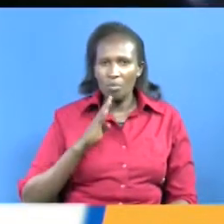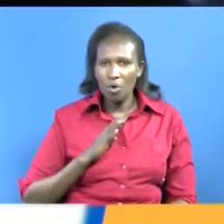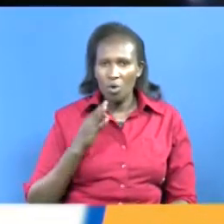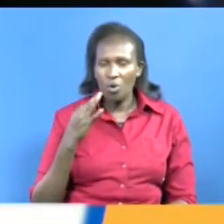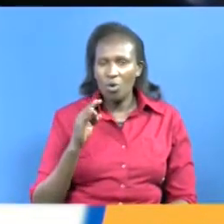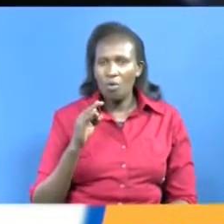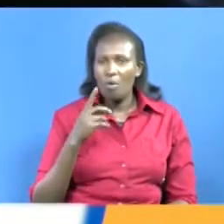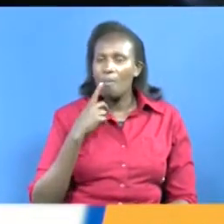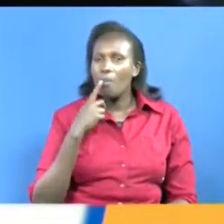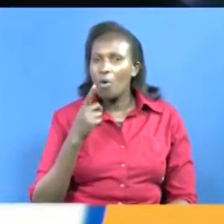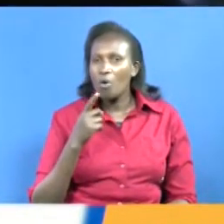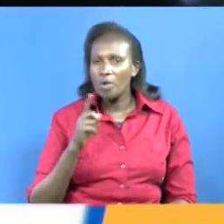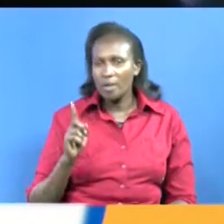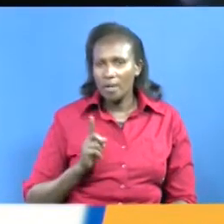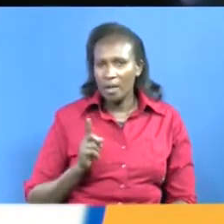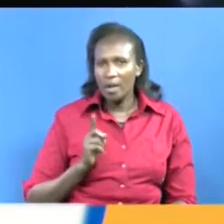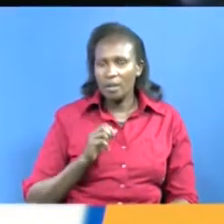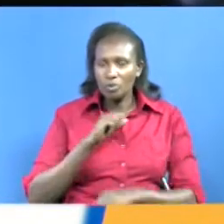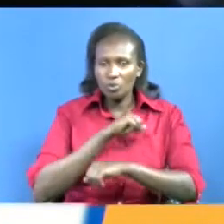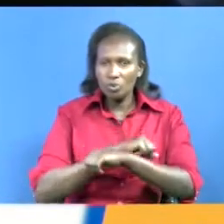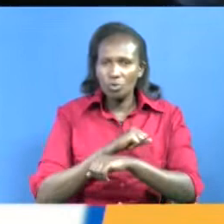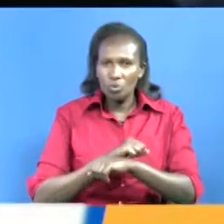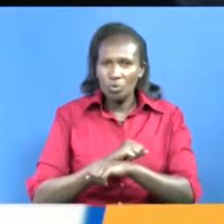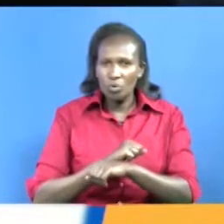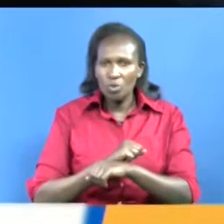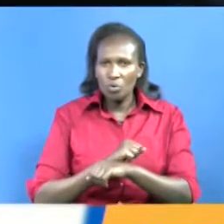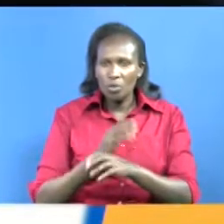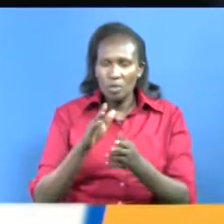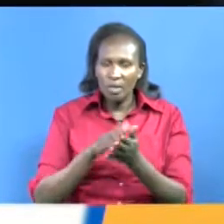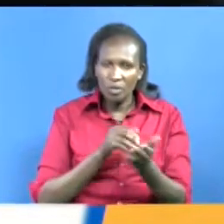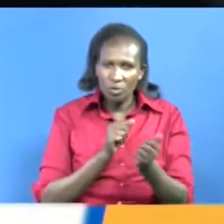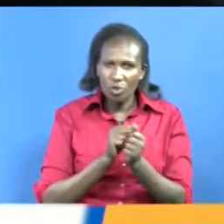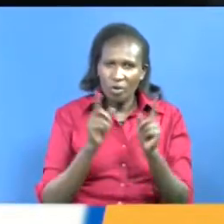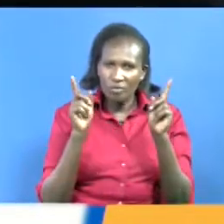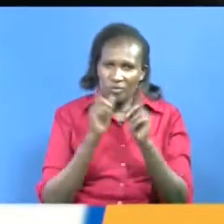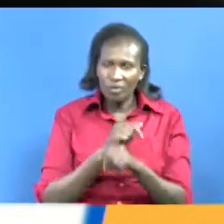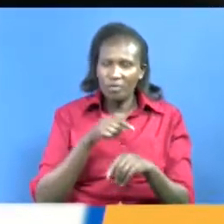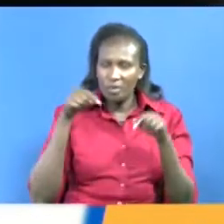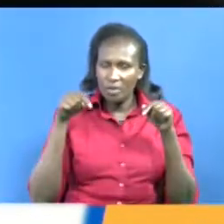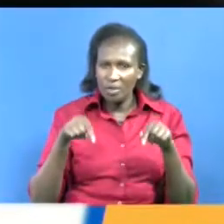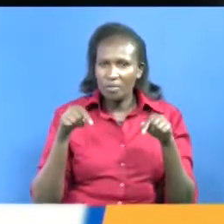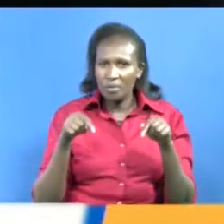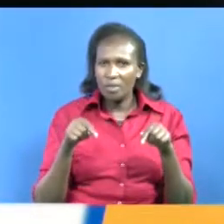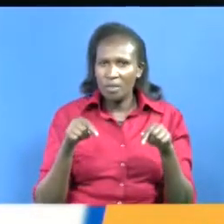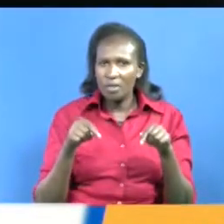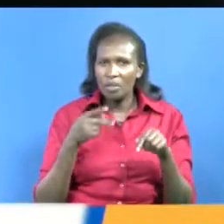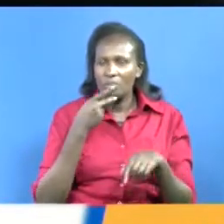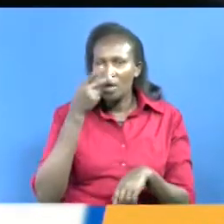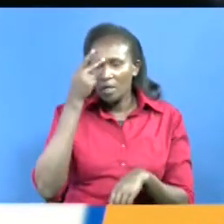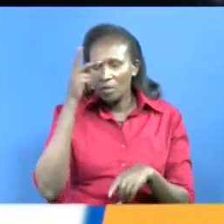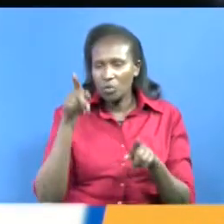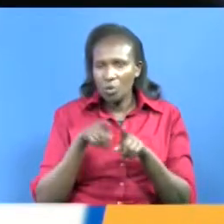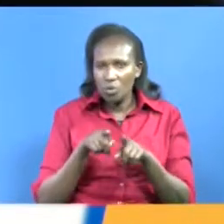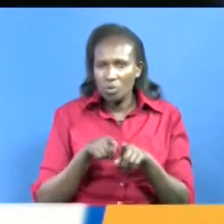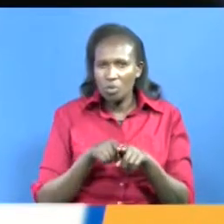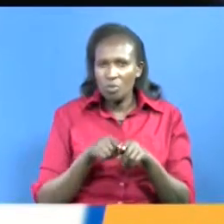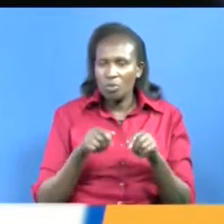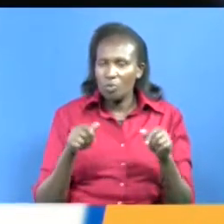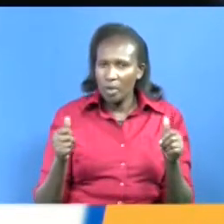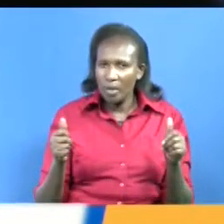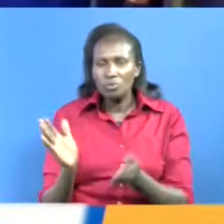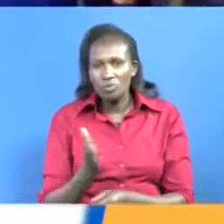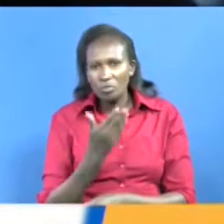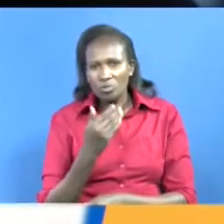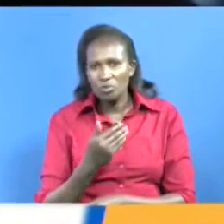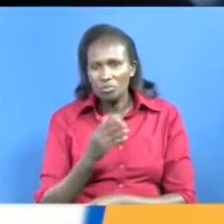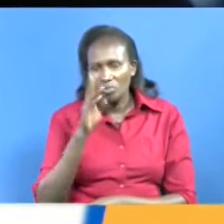School, Nairobi is dissolved with immediate effect. The parents association membership of the school is dissolved as well. All parents